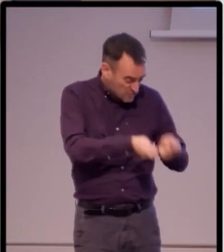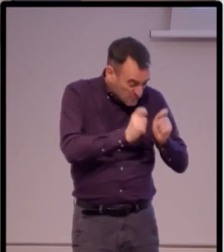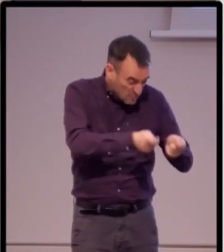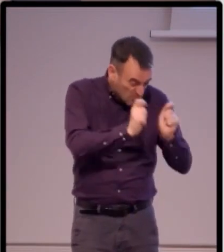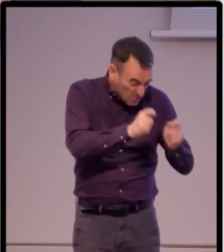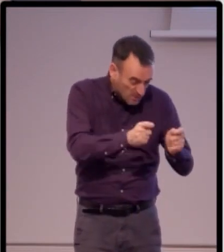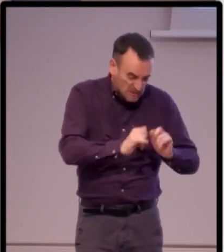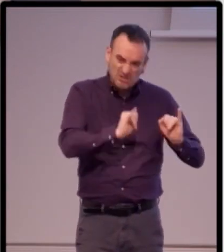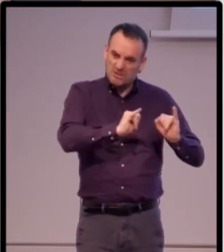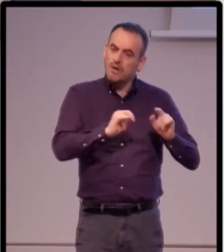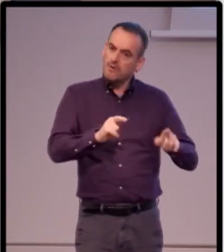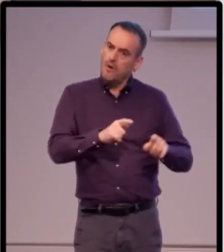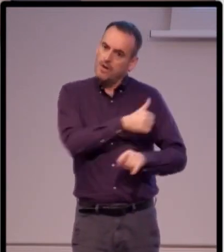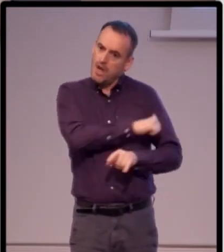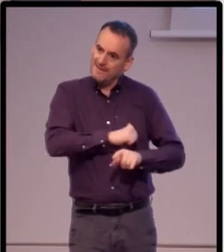So